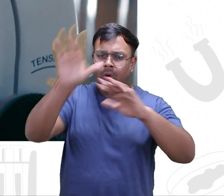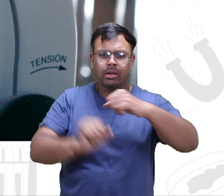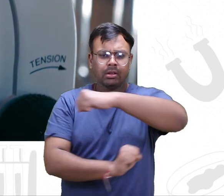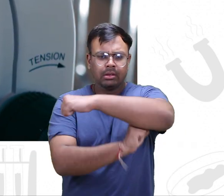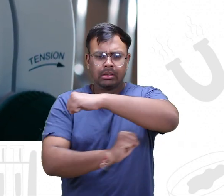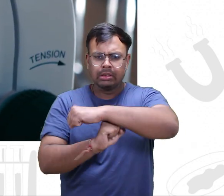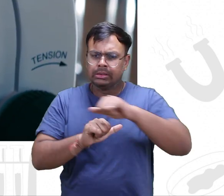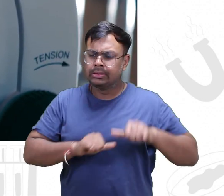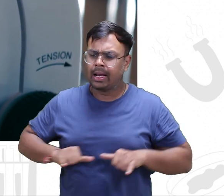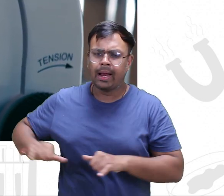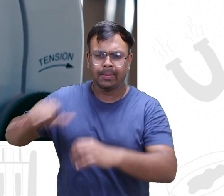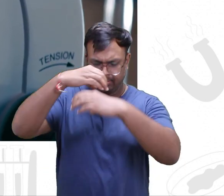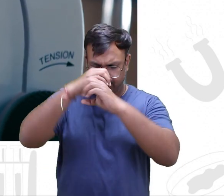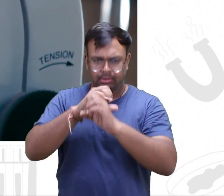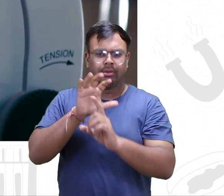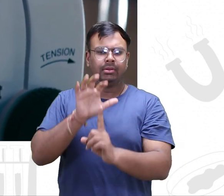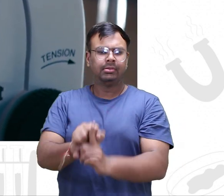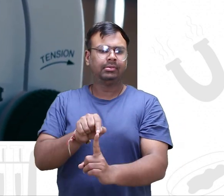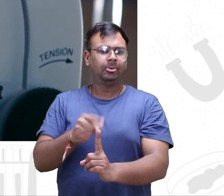all work on one fundamental principle.